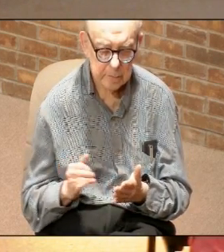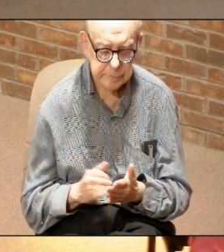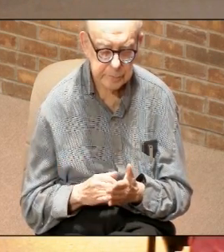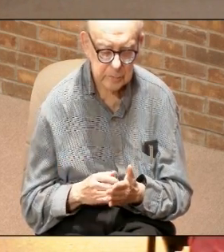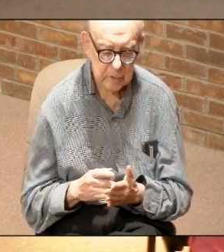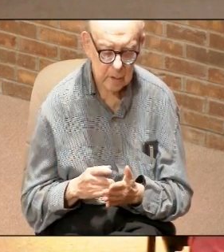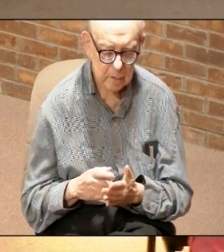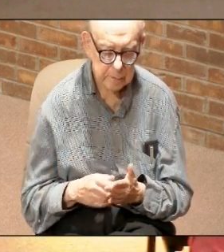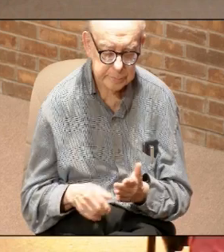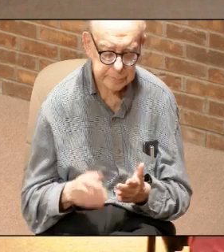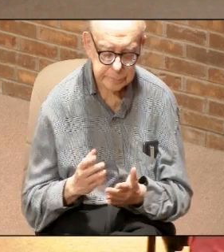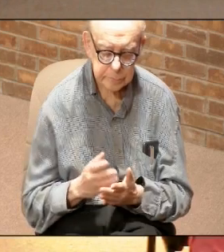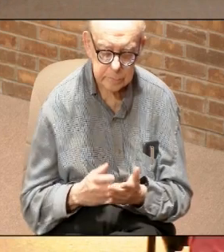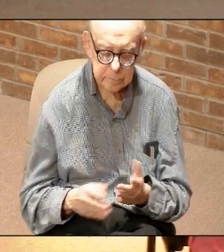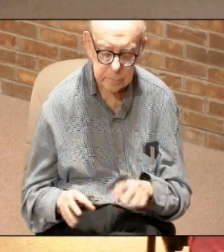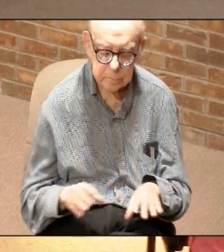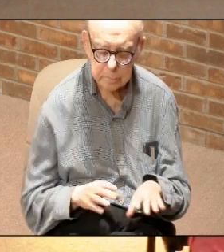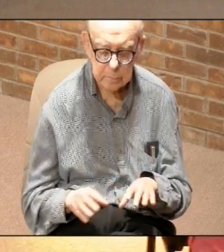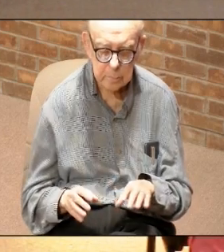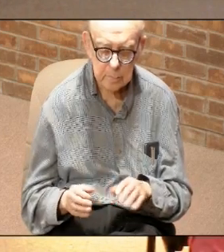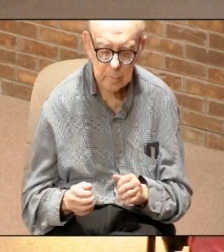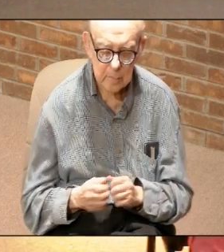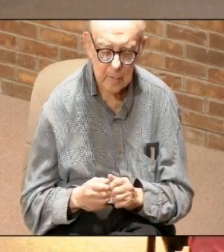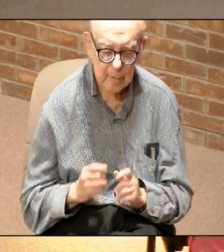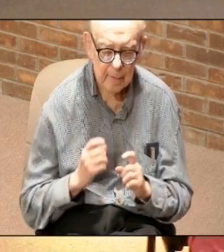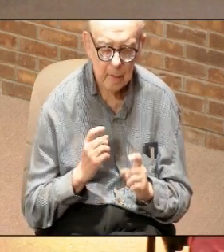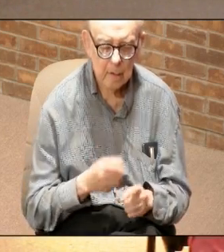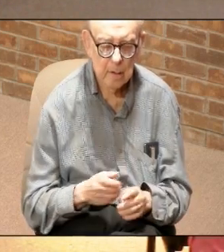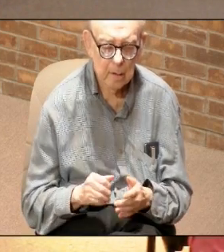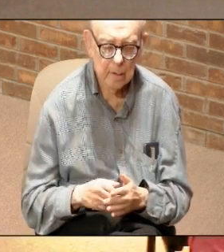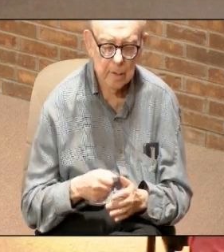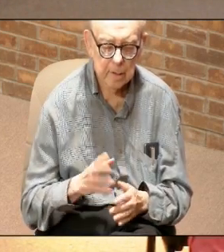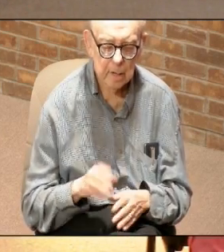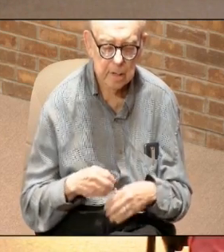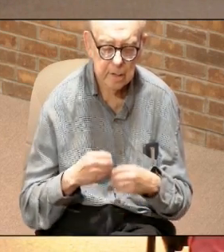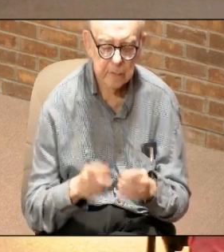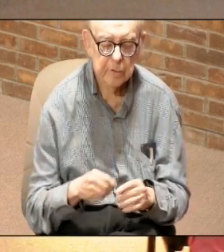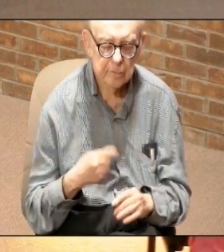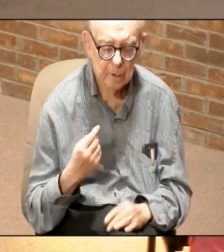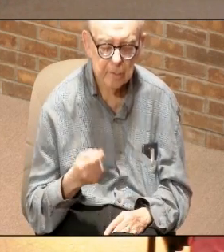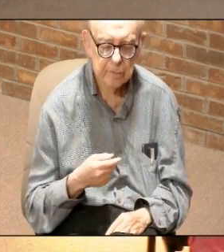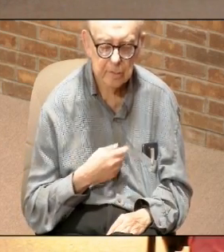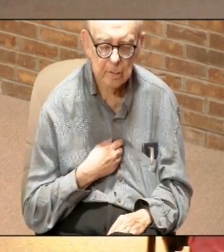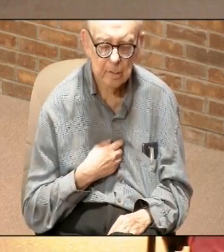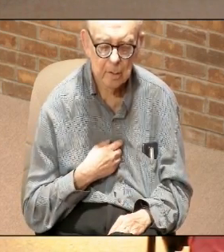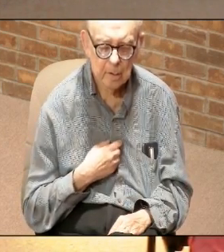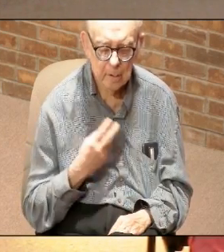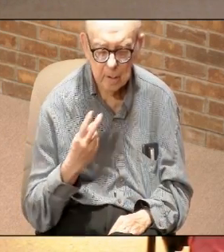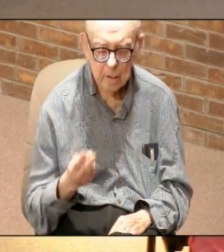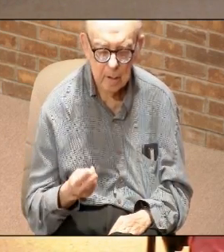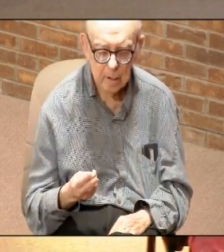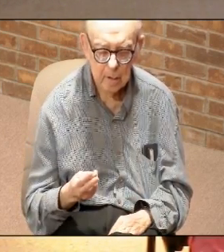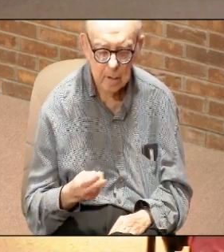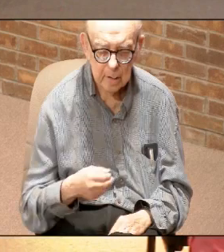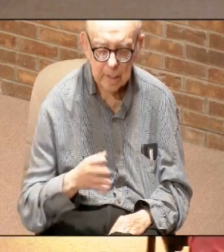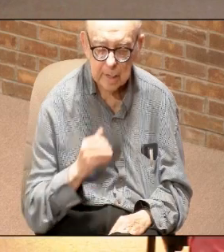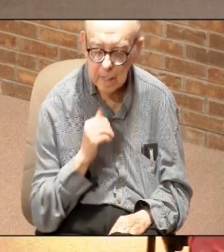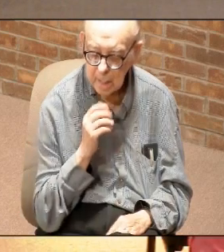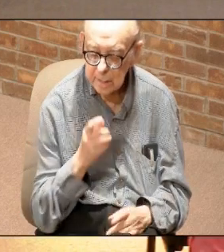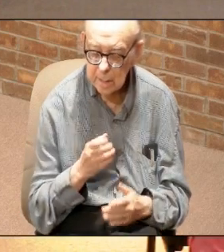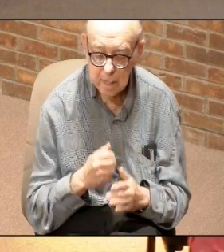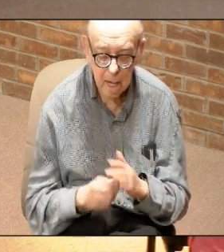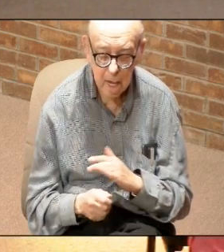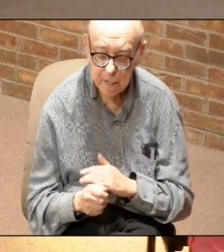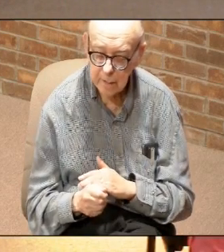what some have done with the gifts that God has given us. You see, He didn't hide them.